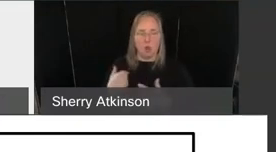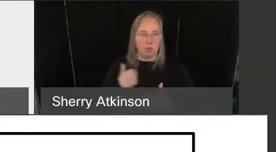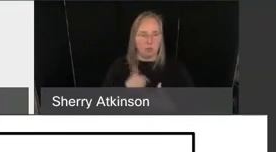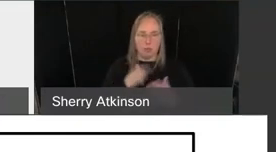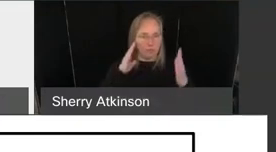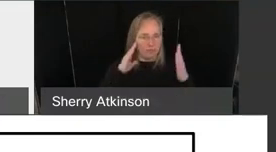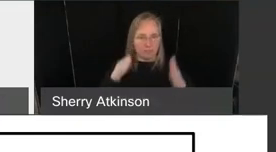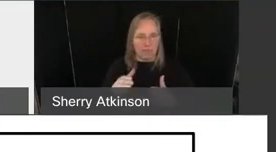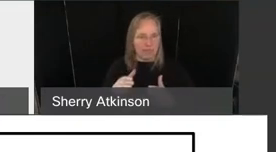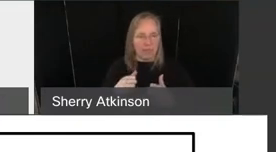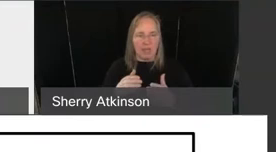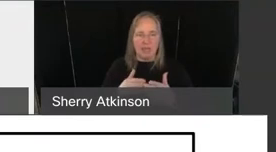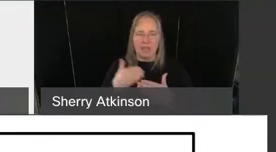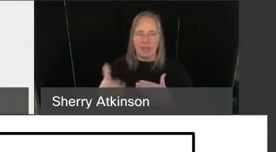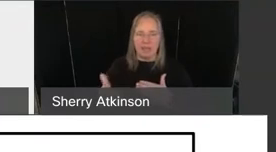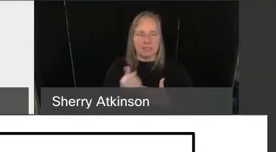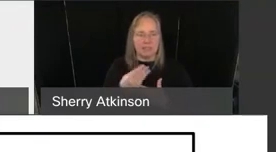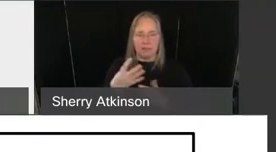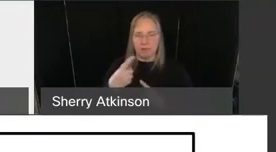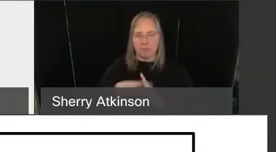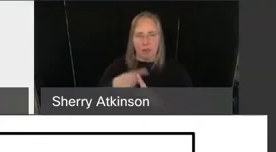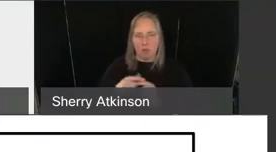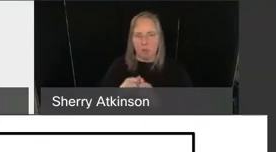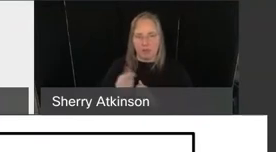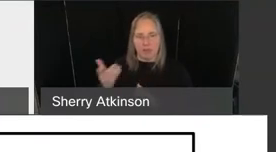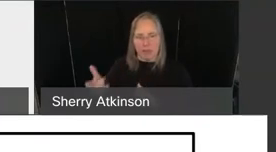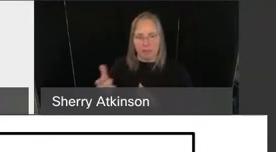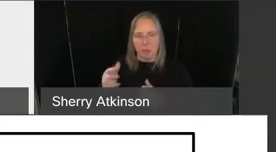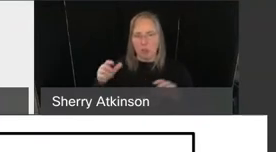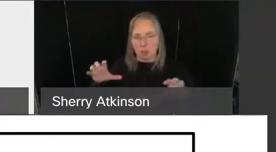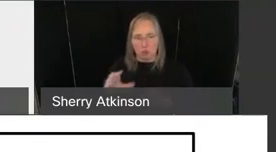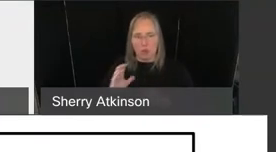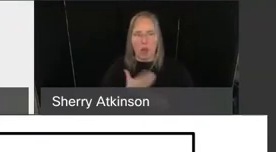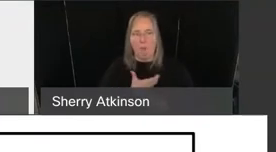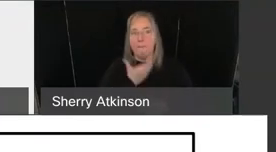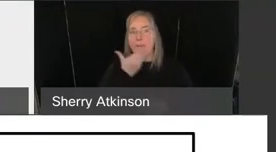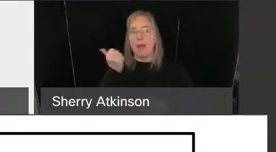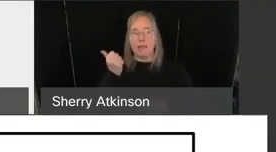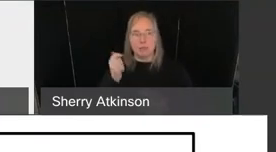several months with them doing our best to